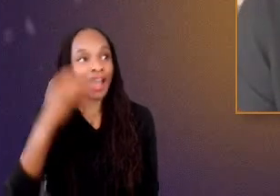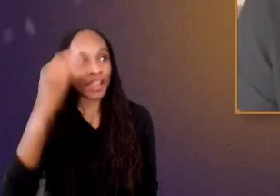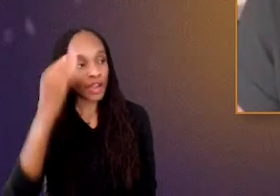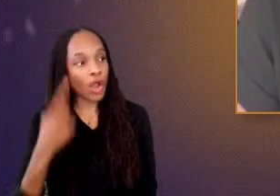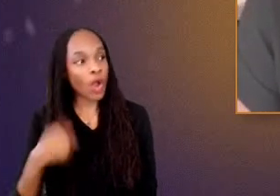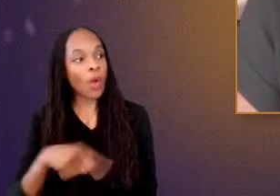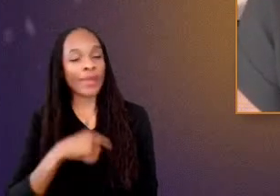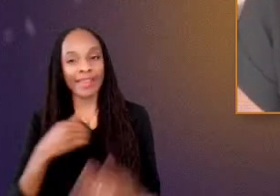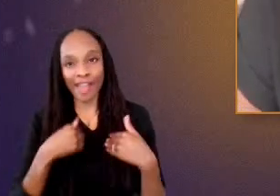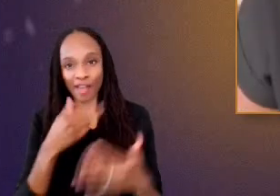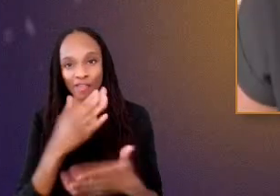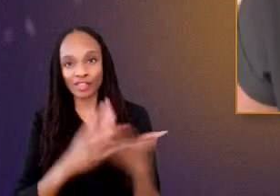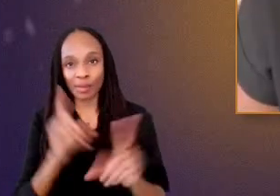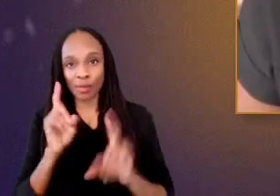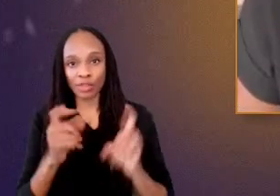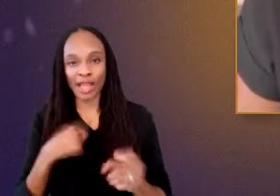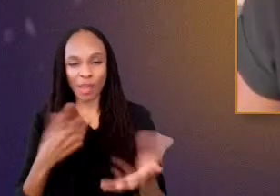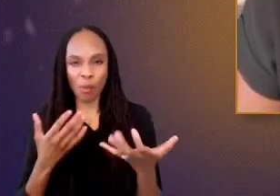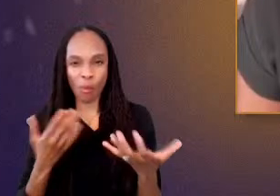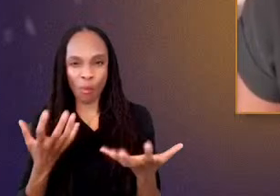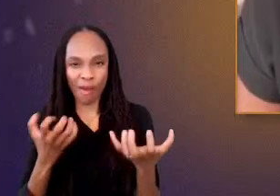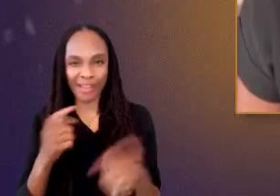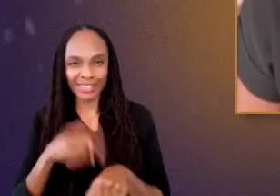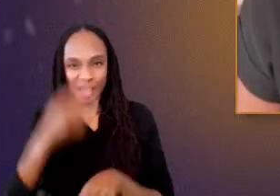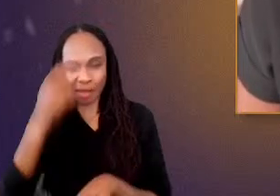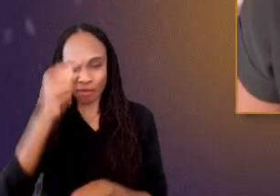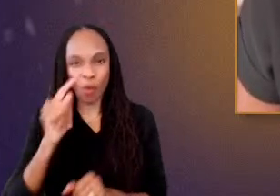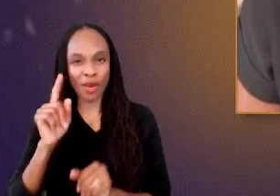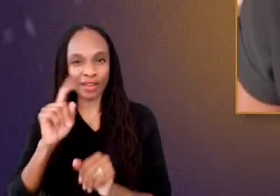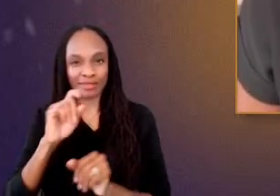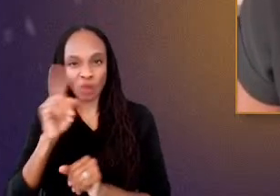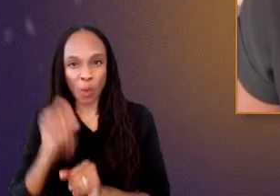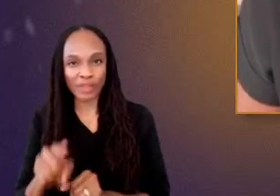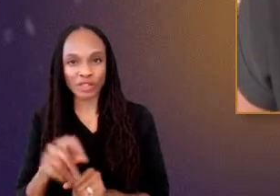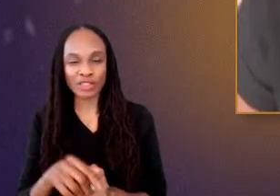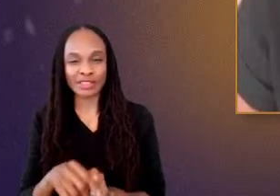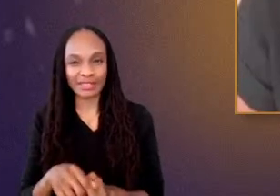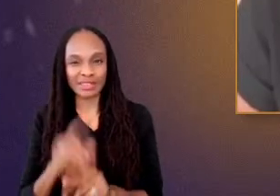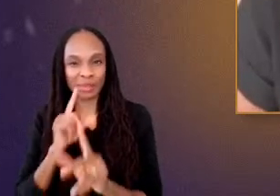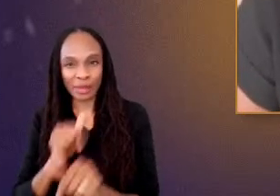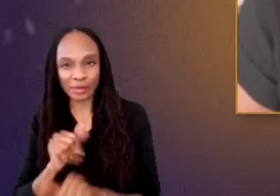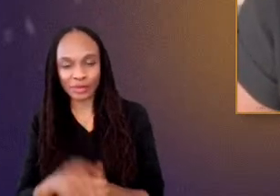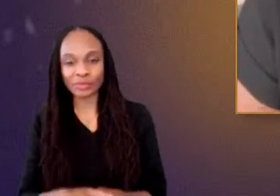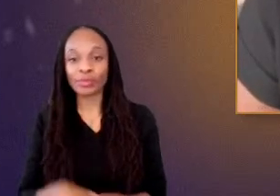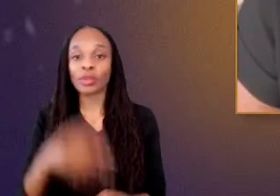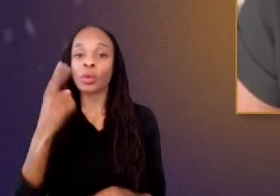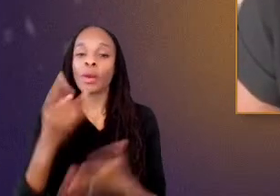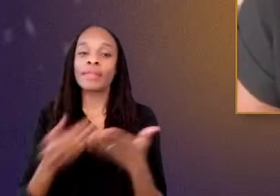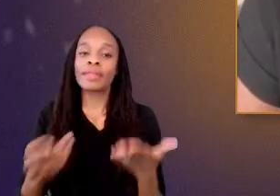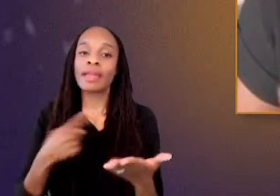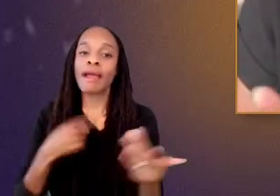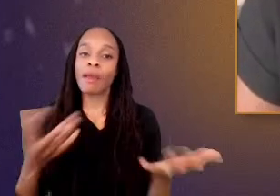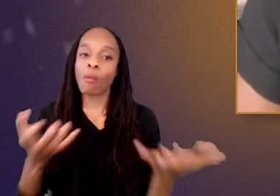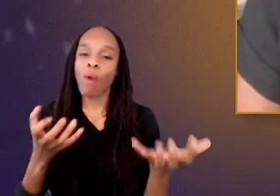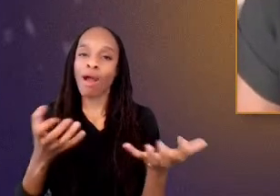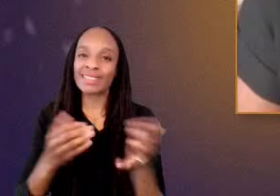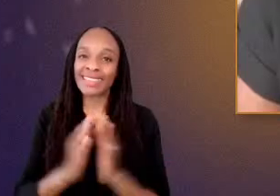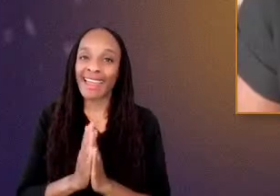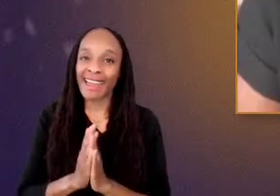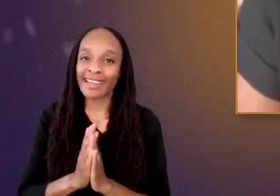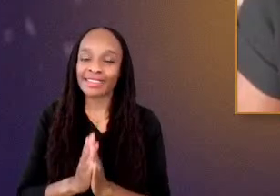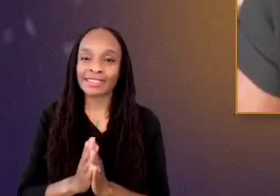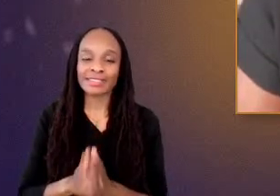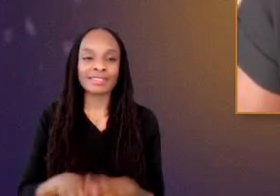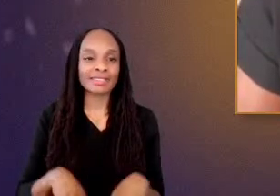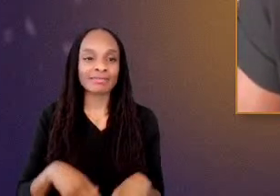want to make sure we leave time for questions. But one thing I did want to just ask to pose to both of